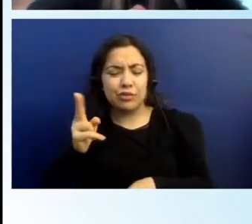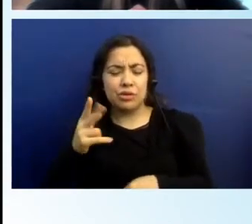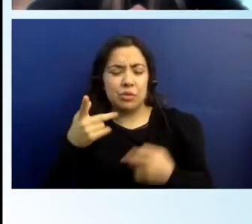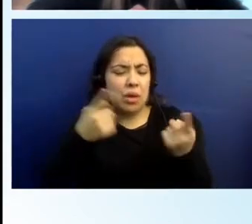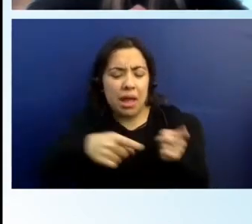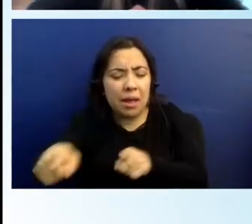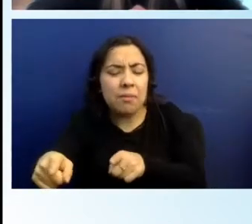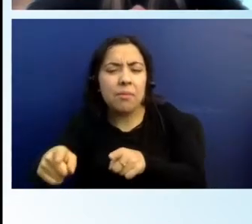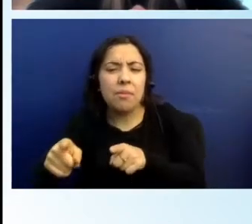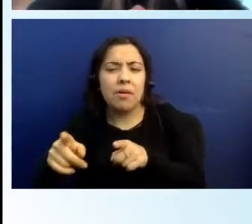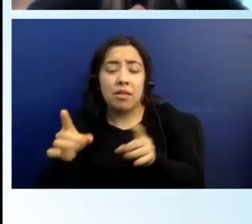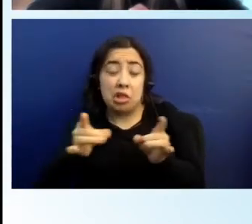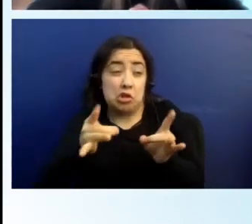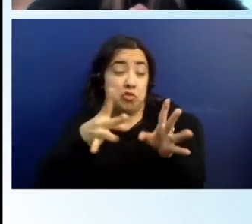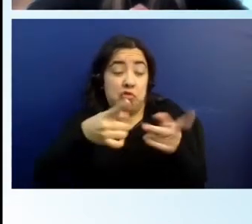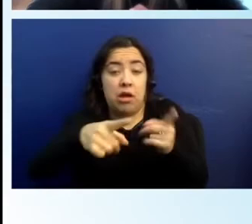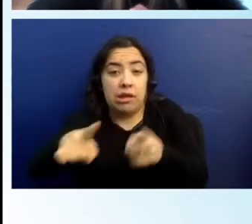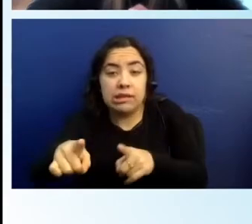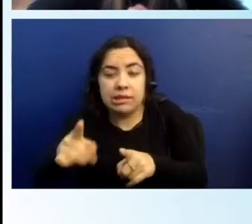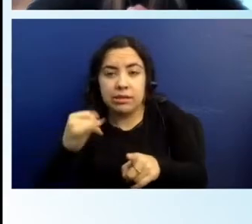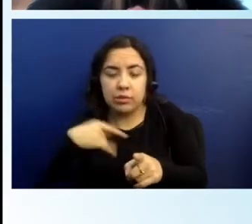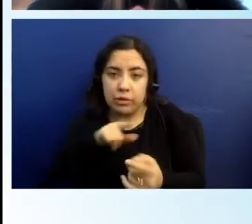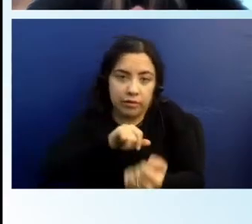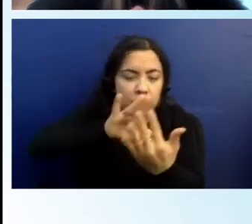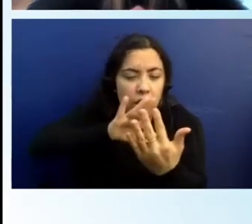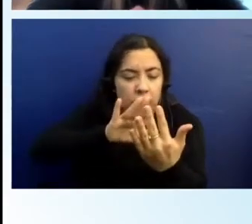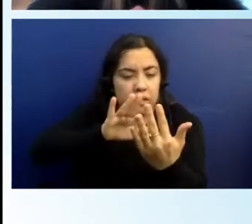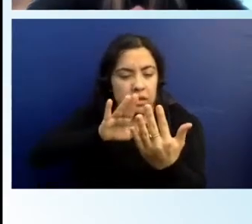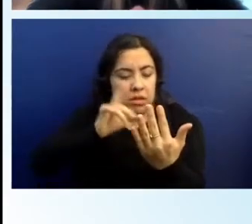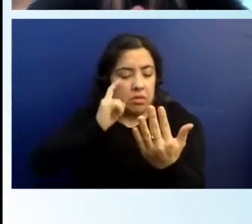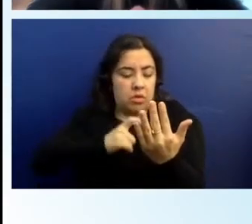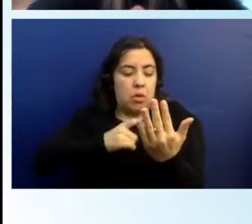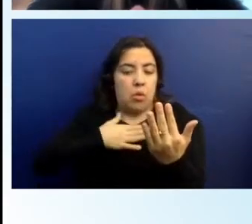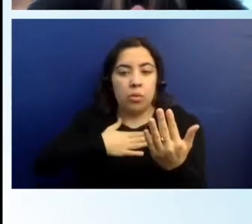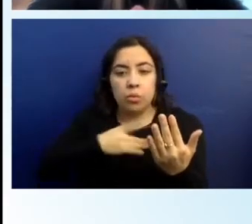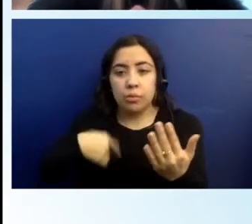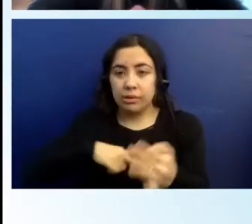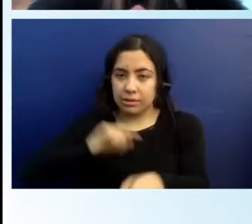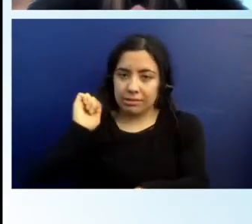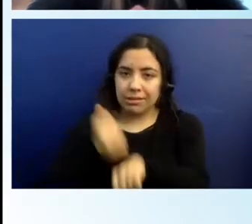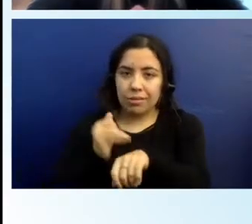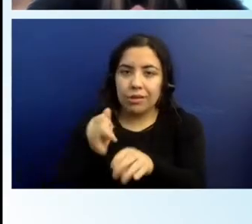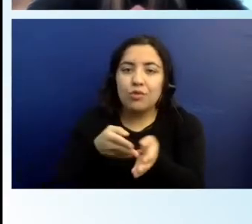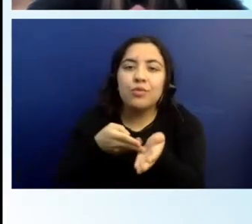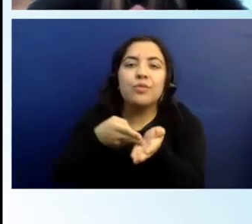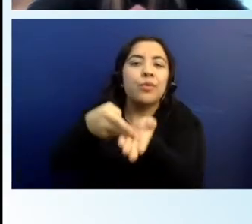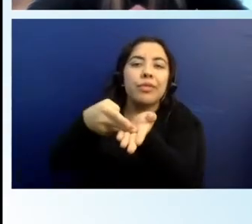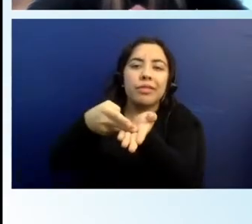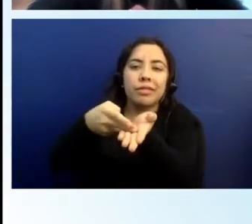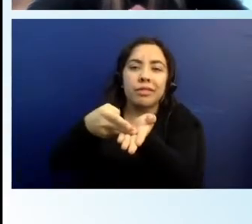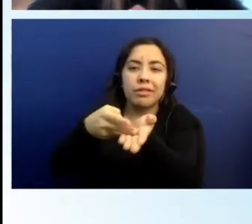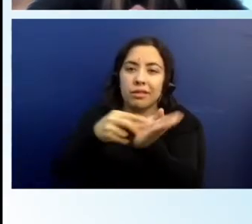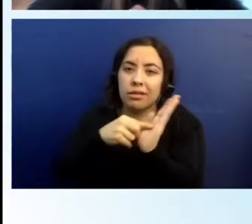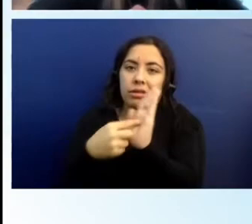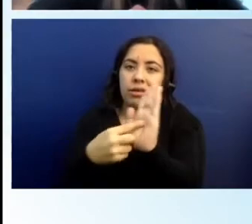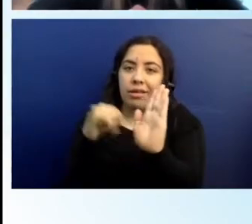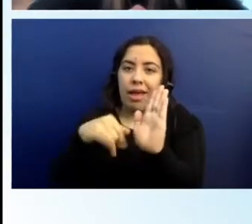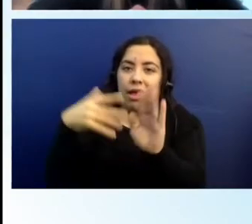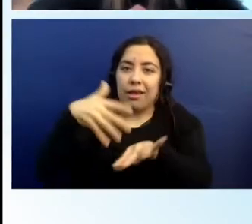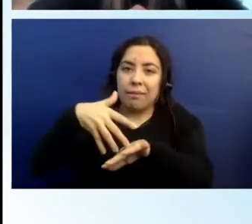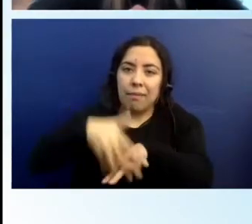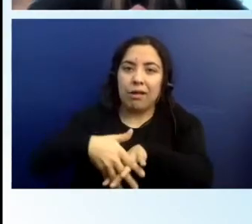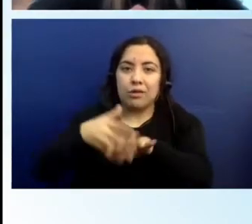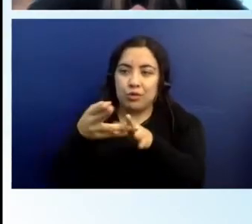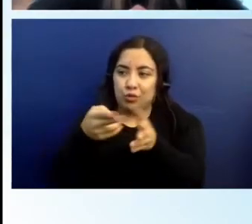establish, you know, through this recognition and acknowledgement, the truth, the embedded truths in this land, the